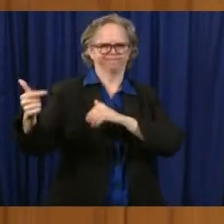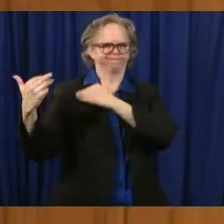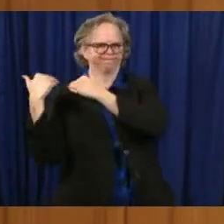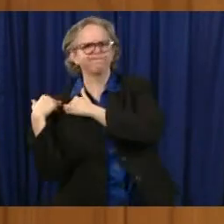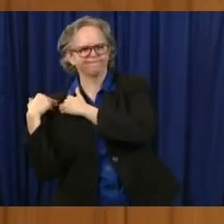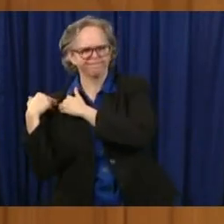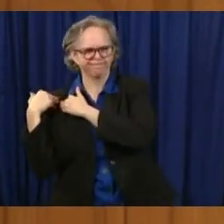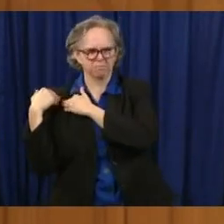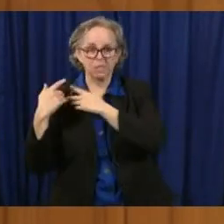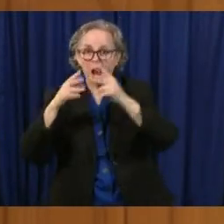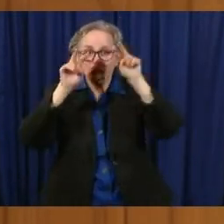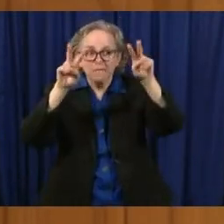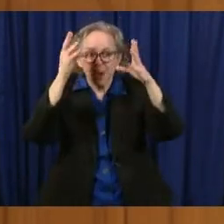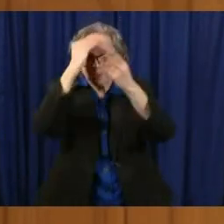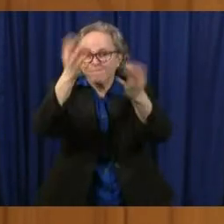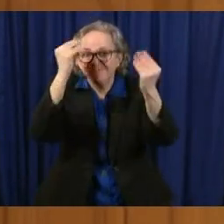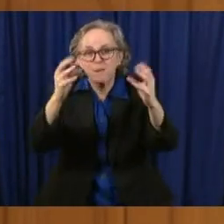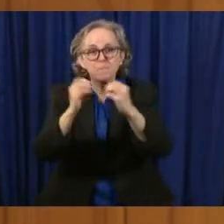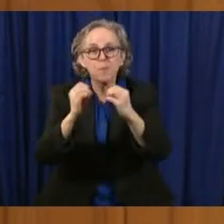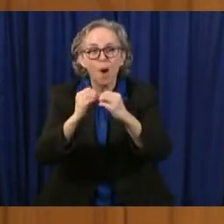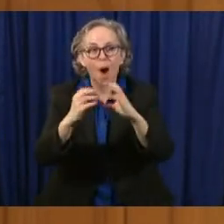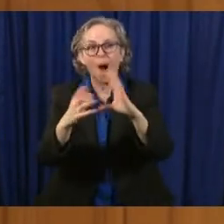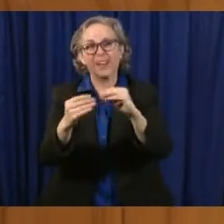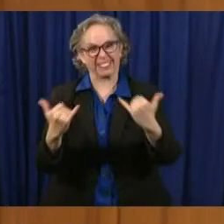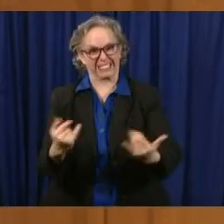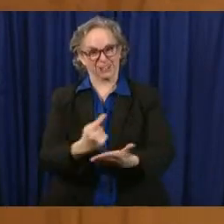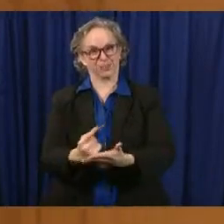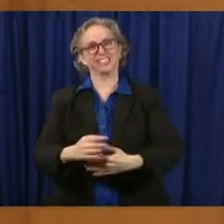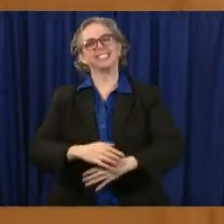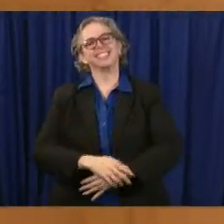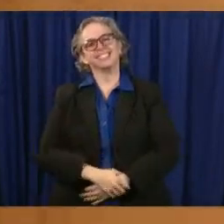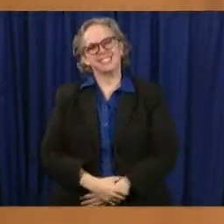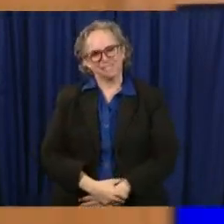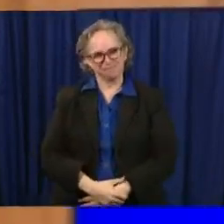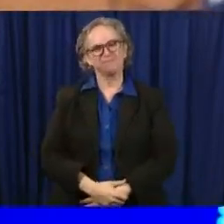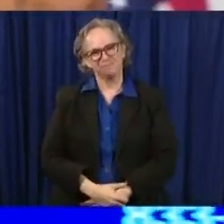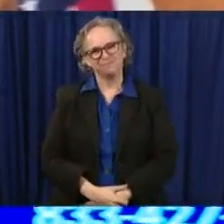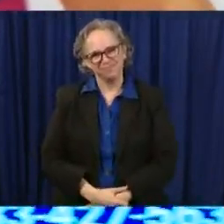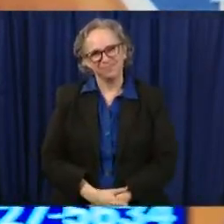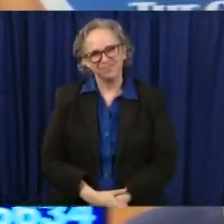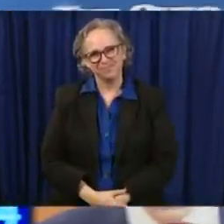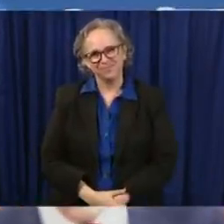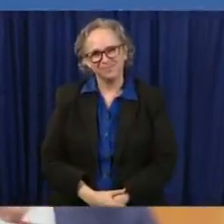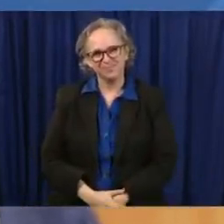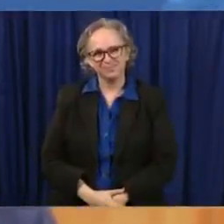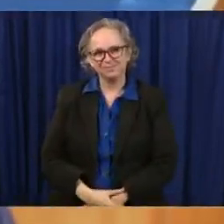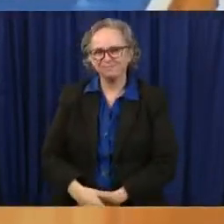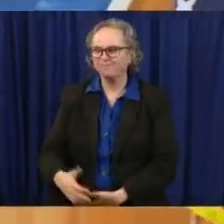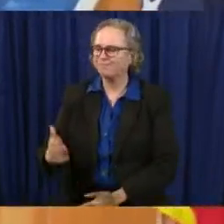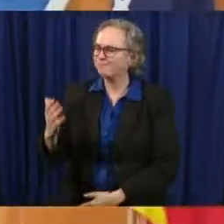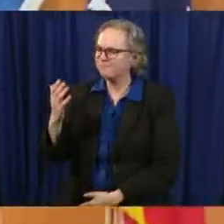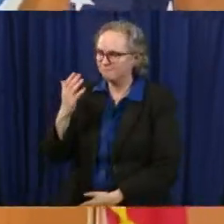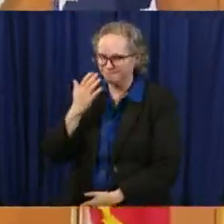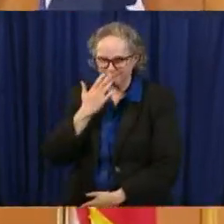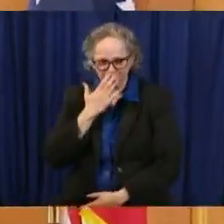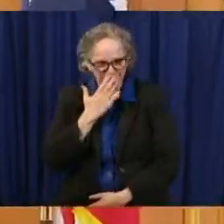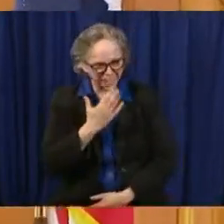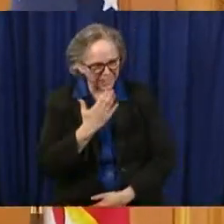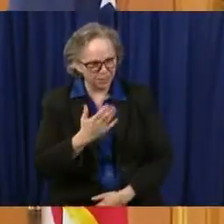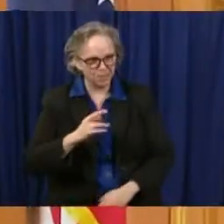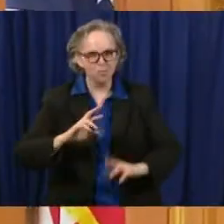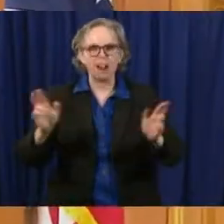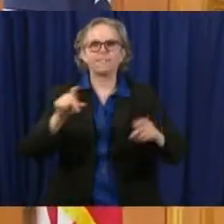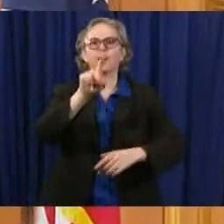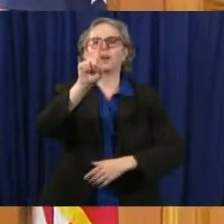more details with you over the week to come. Thank you. Dr. Acton, thank you. We're ready for questions.